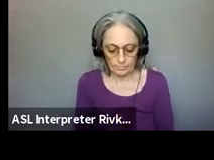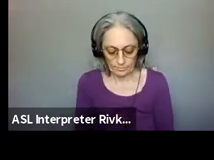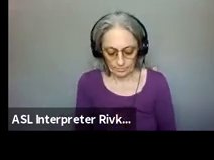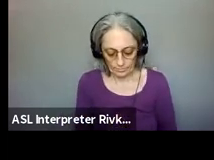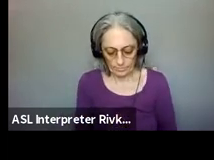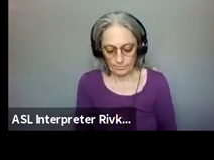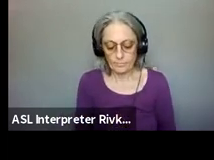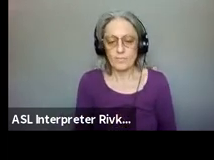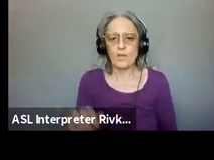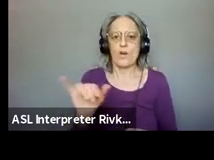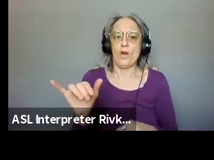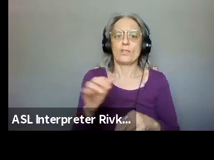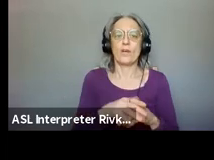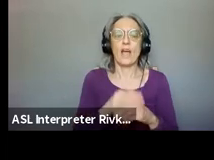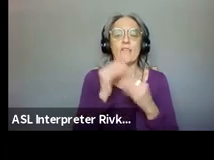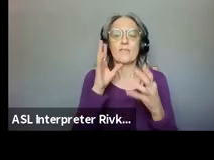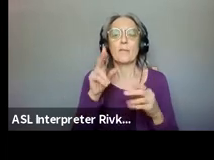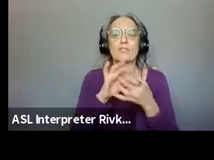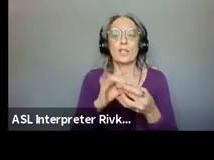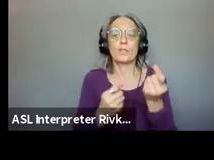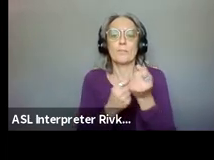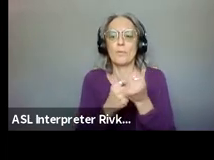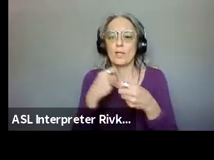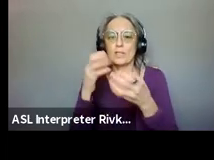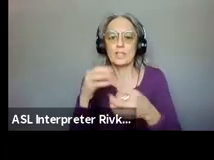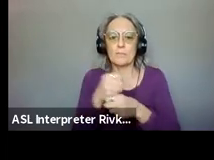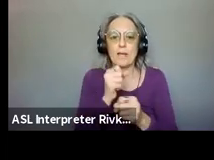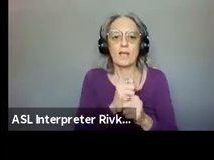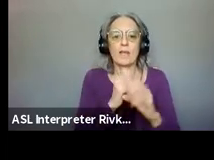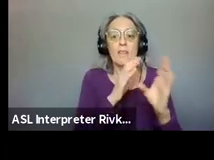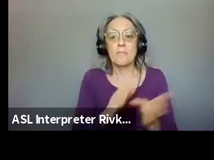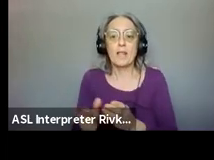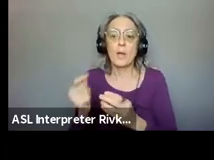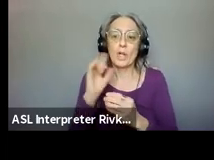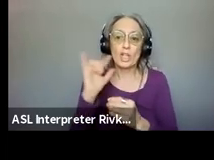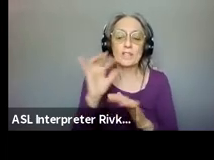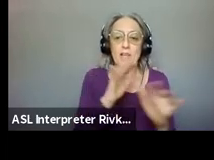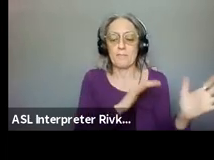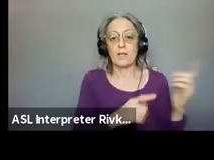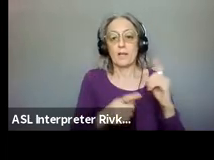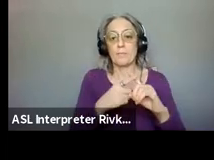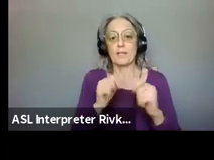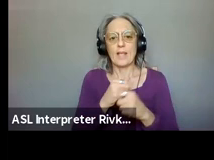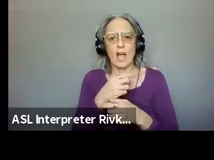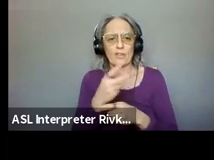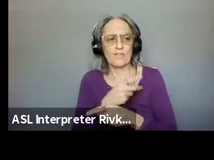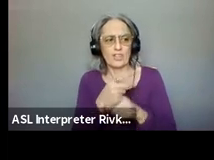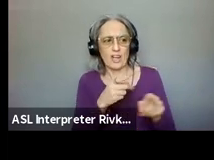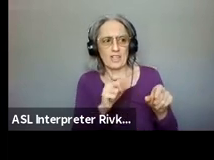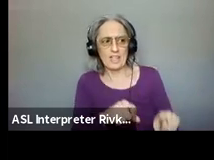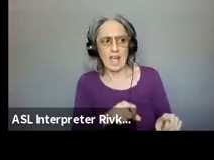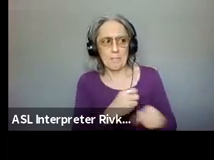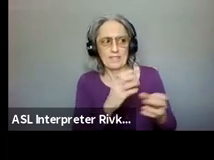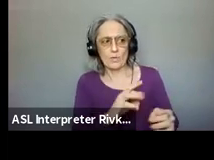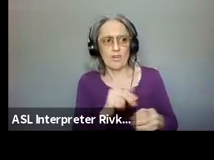lot of information about supported decision-making, what a supported decision-making plan might look like, as well as how to determine capacity, because that's one of the big